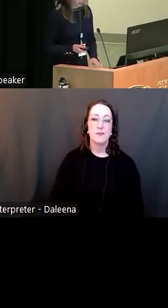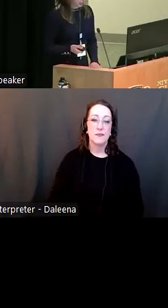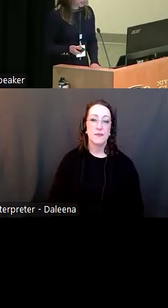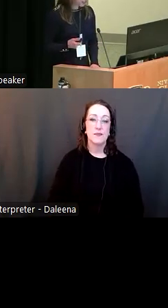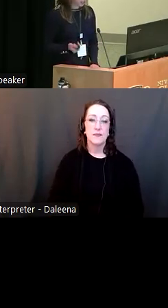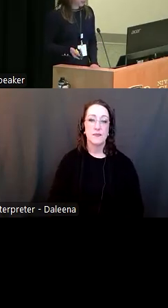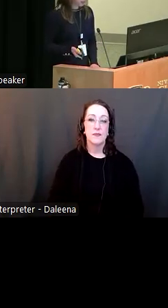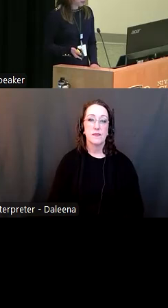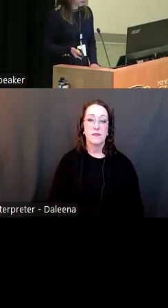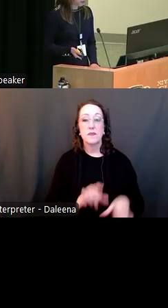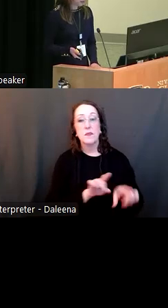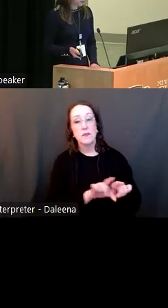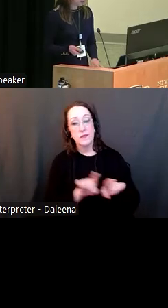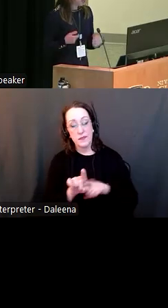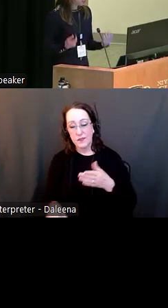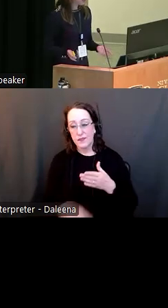In addition,